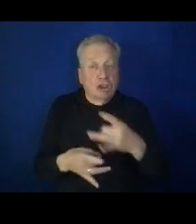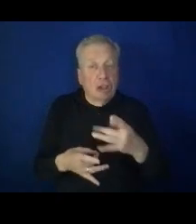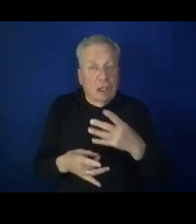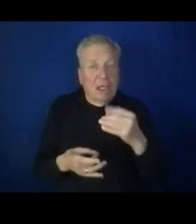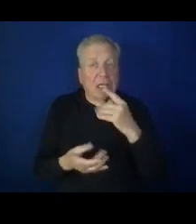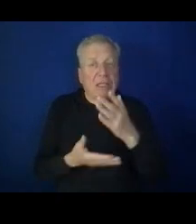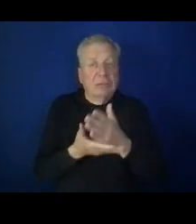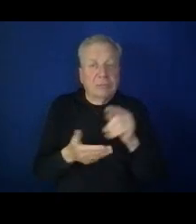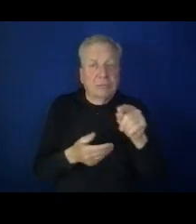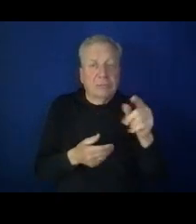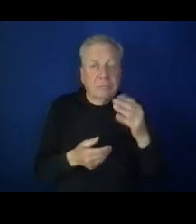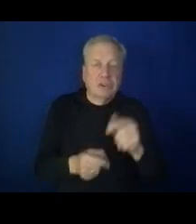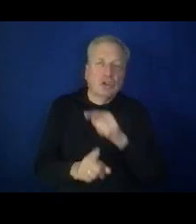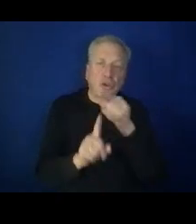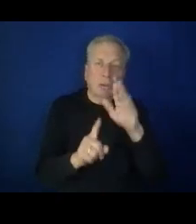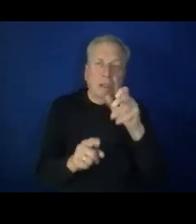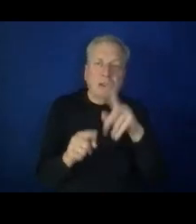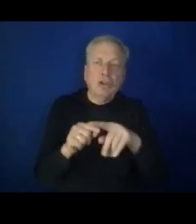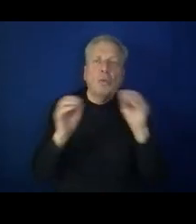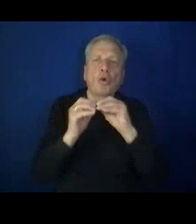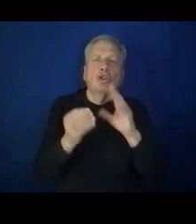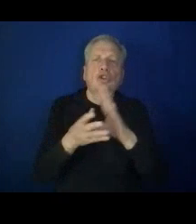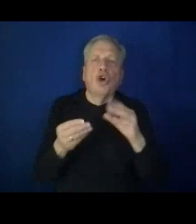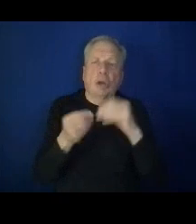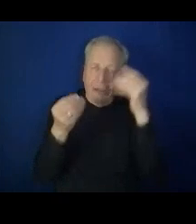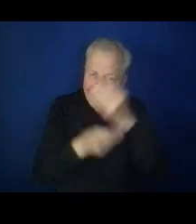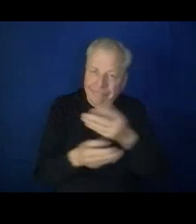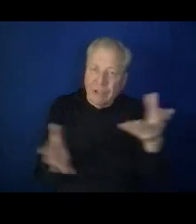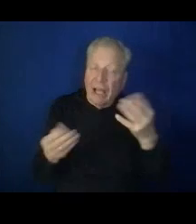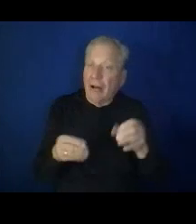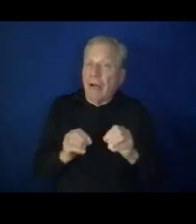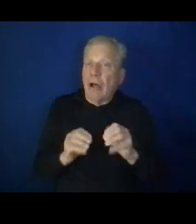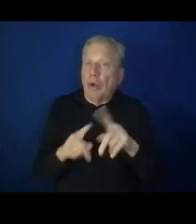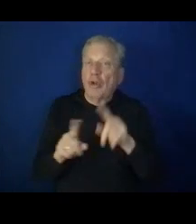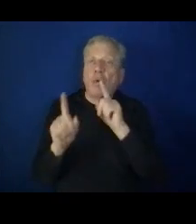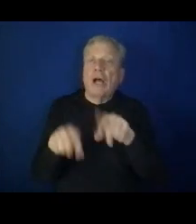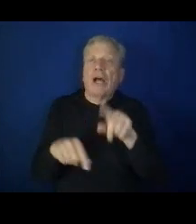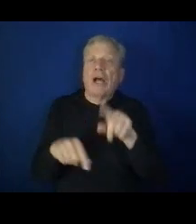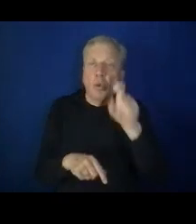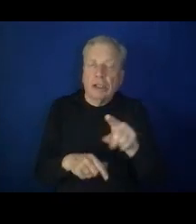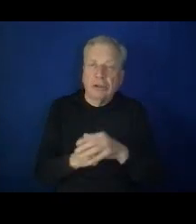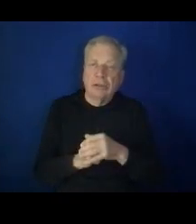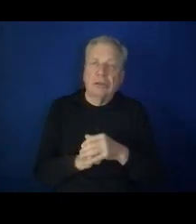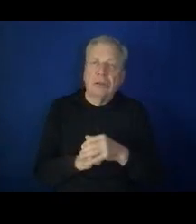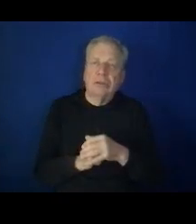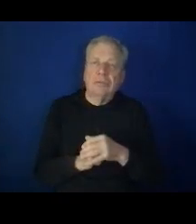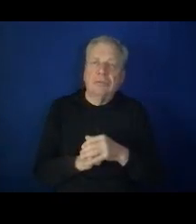time, and go back into more storytelling, and certainly there'll be opportunities to answer questions otherwise.